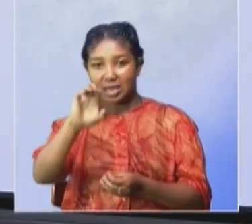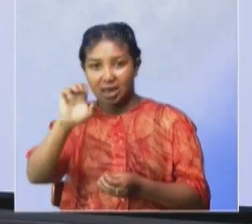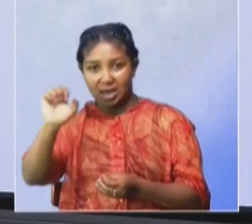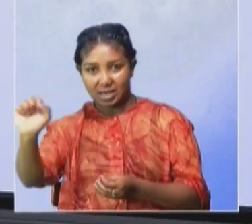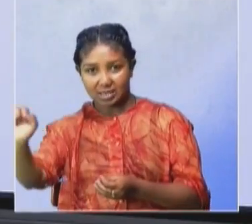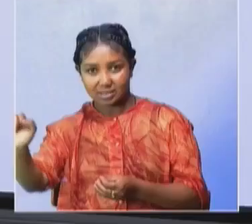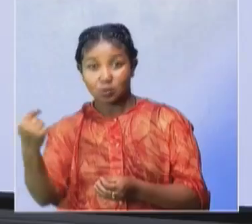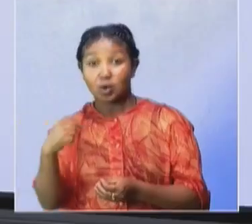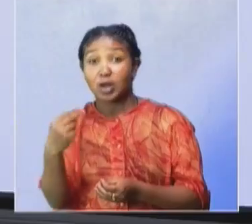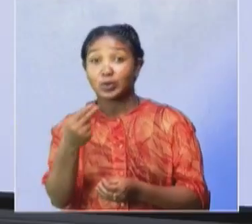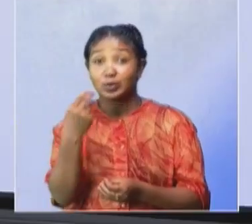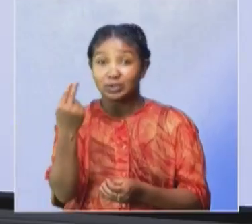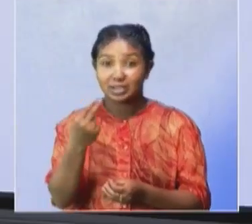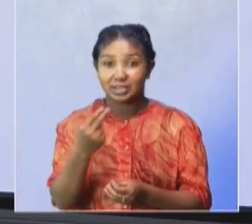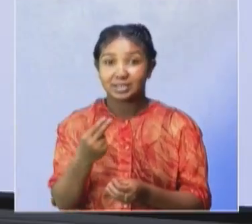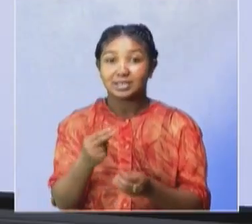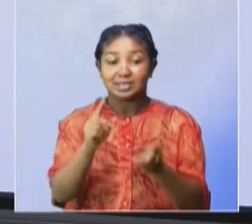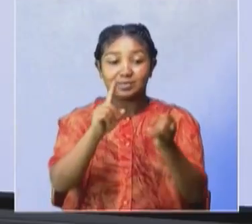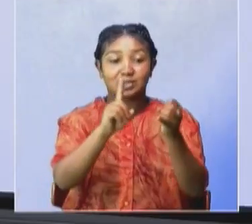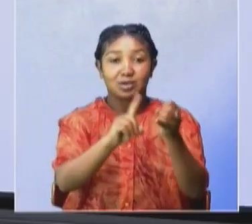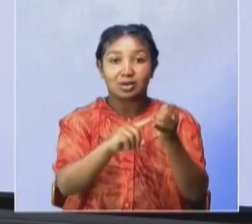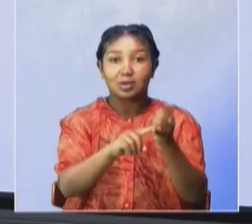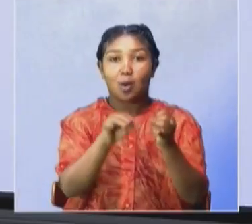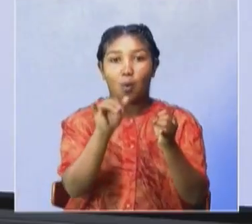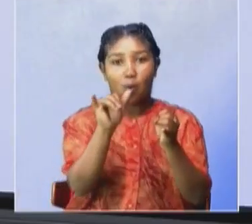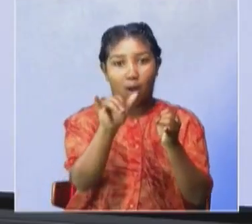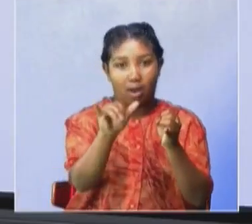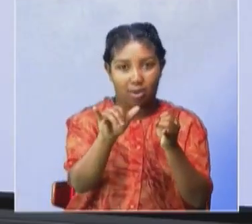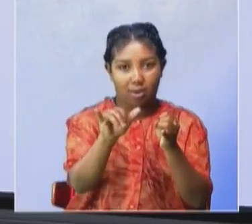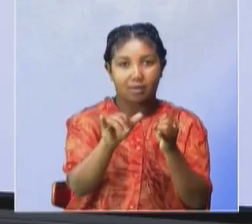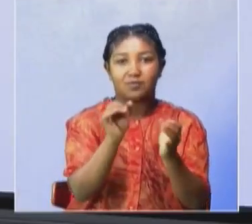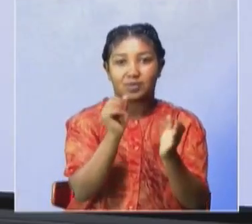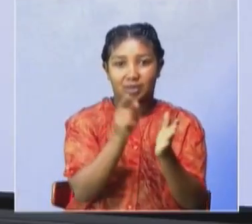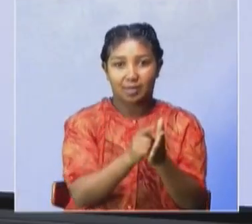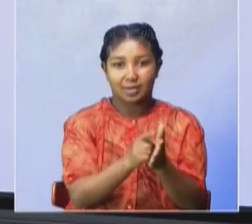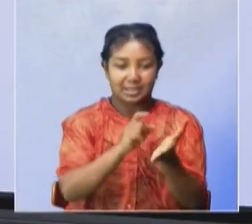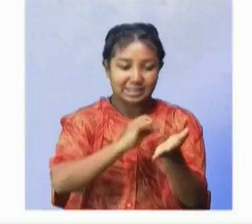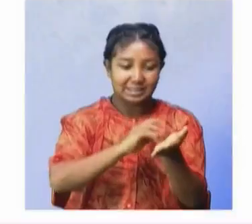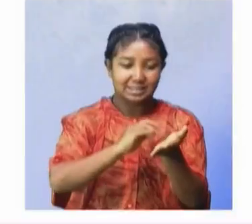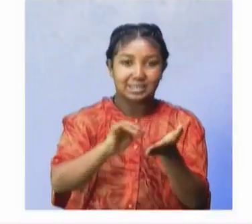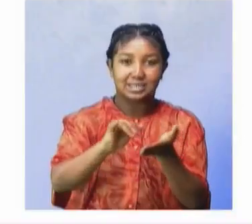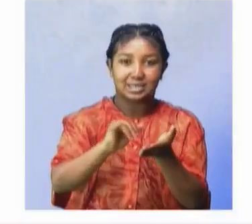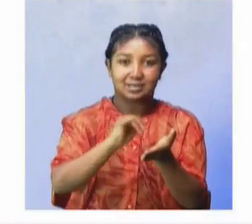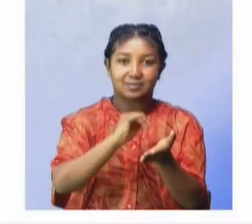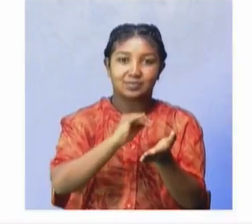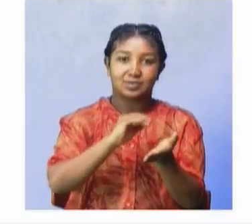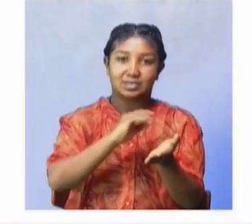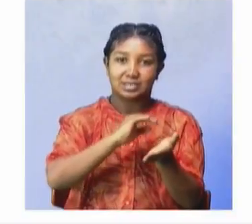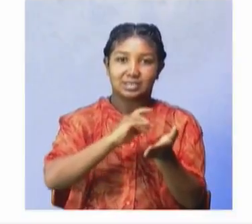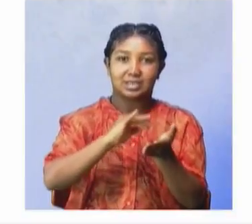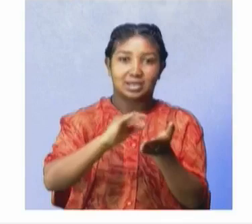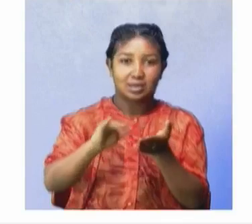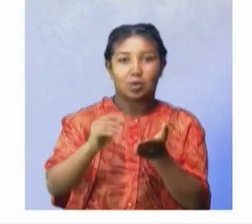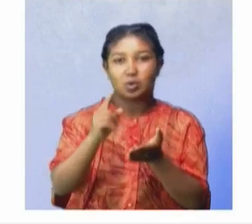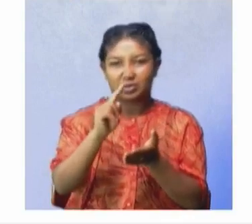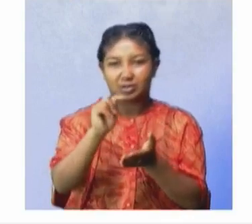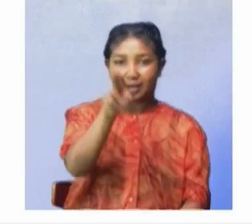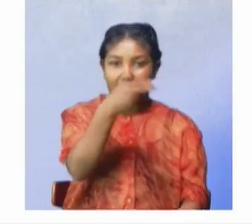ies when we are using ending with y, like study, or let us take try,